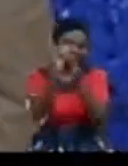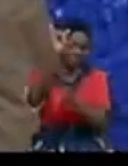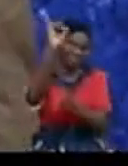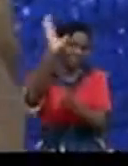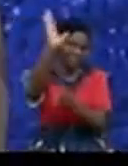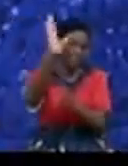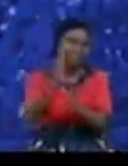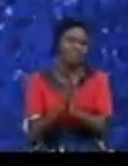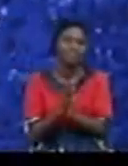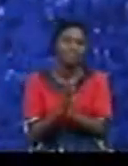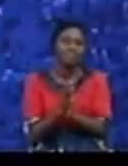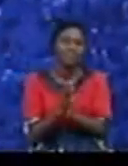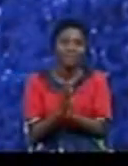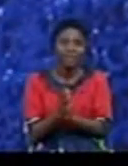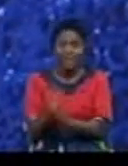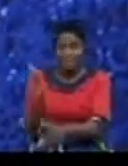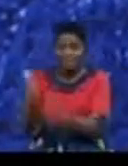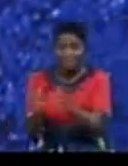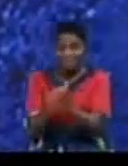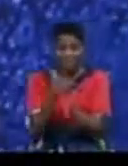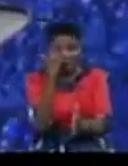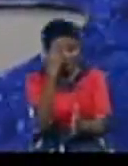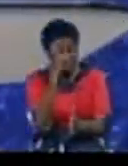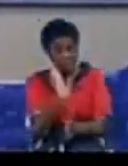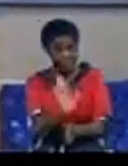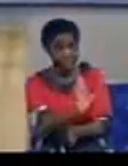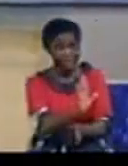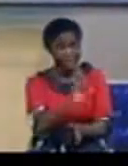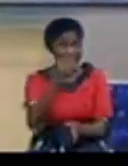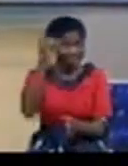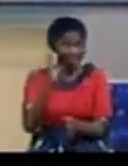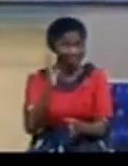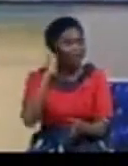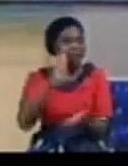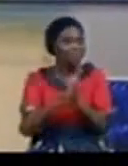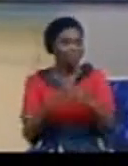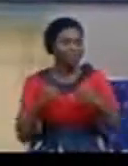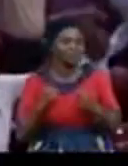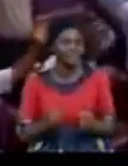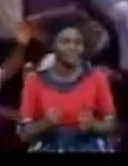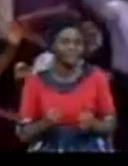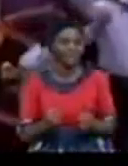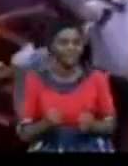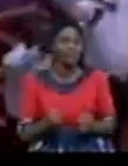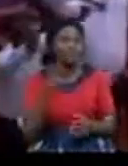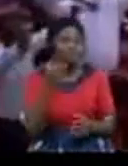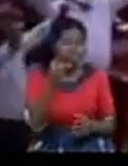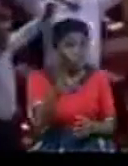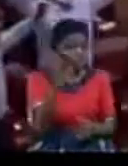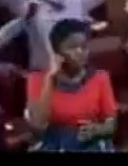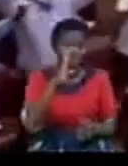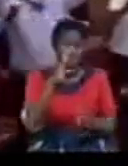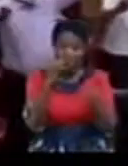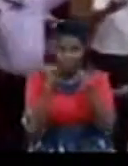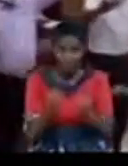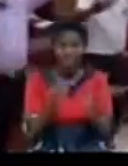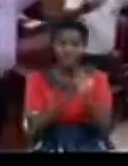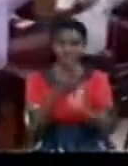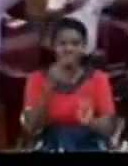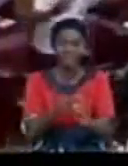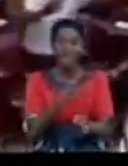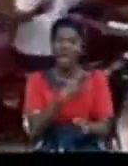The people that do know their God, they will be strong. You'll be strong. And they will